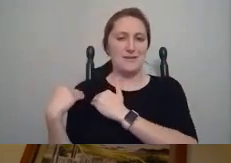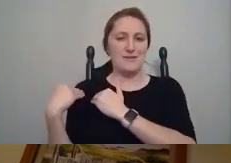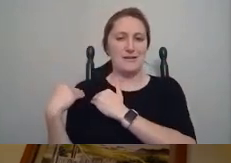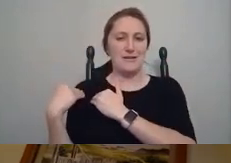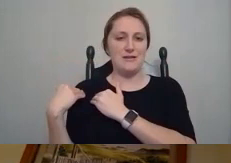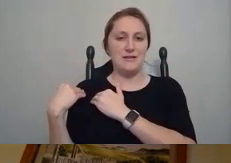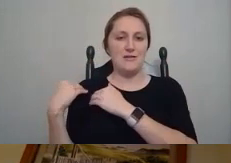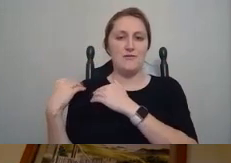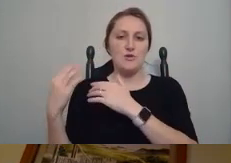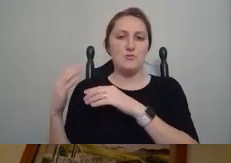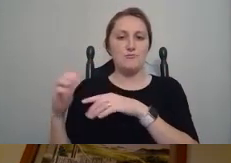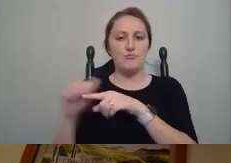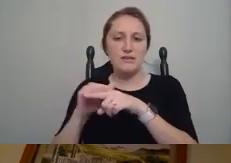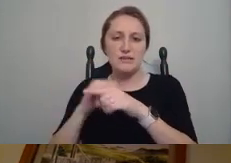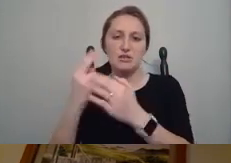use.